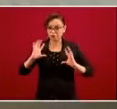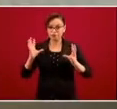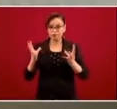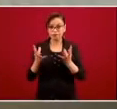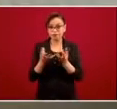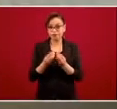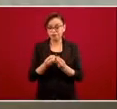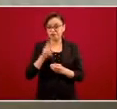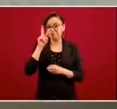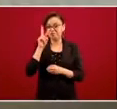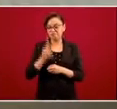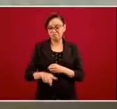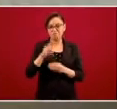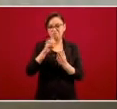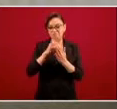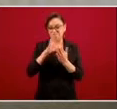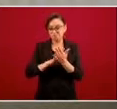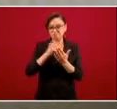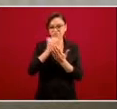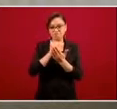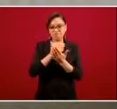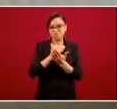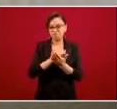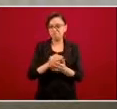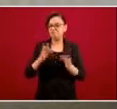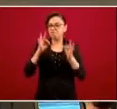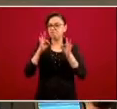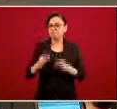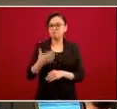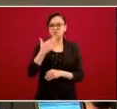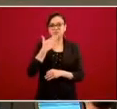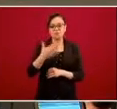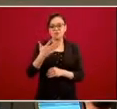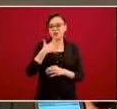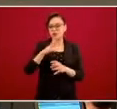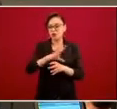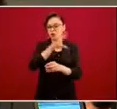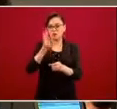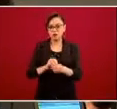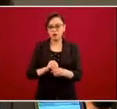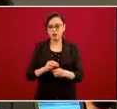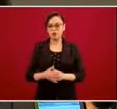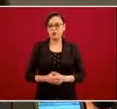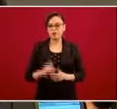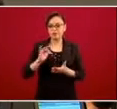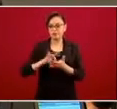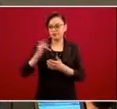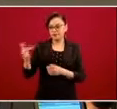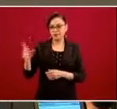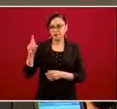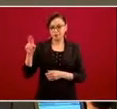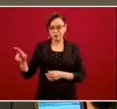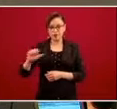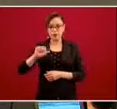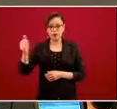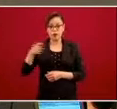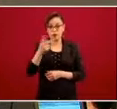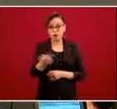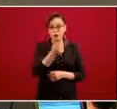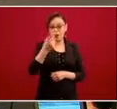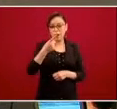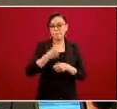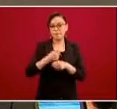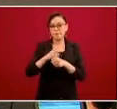international institutions, such as Oxford University, for example, and the guidelines have all the necessary elements.